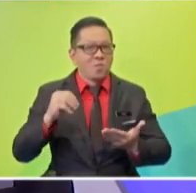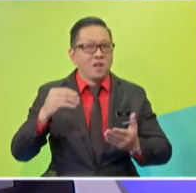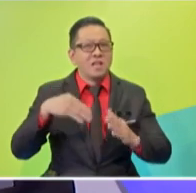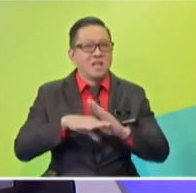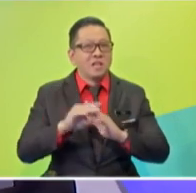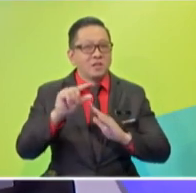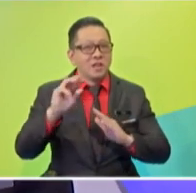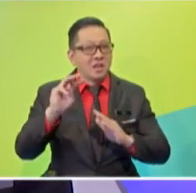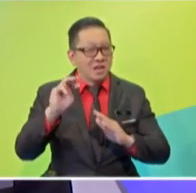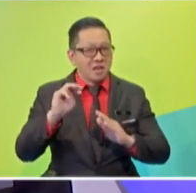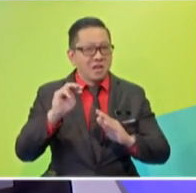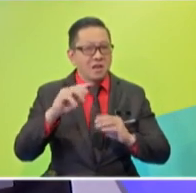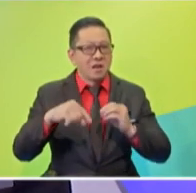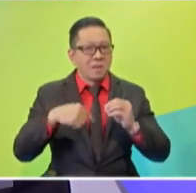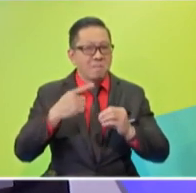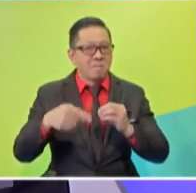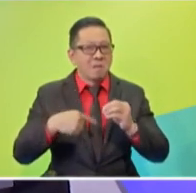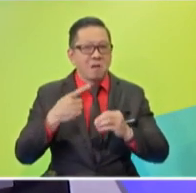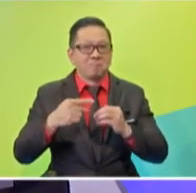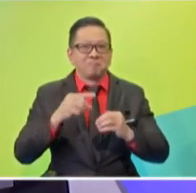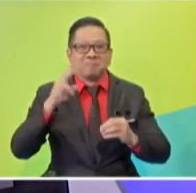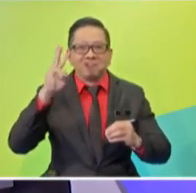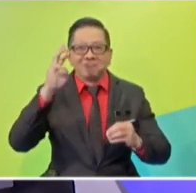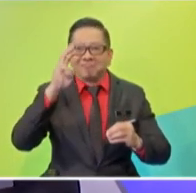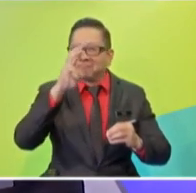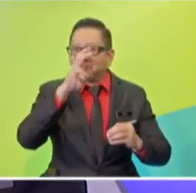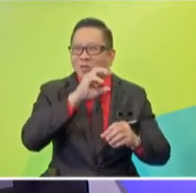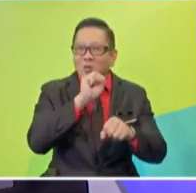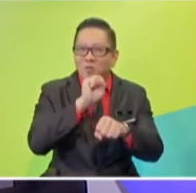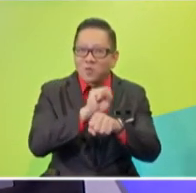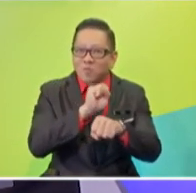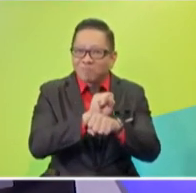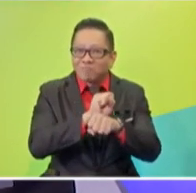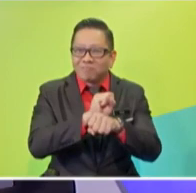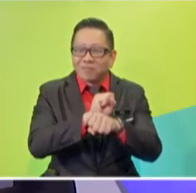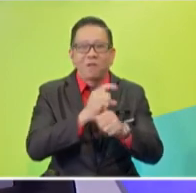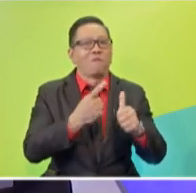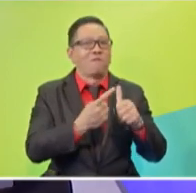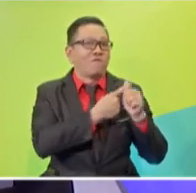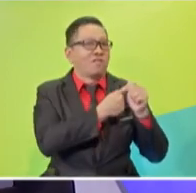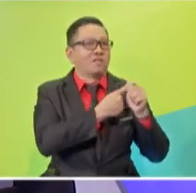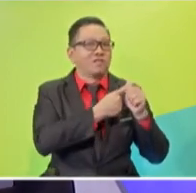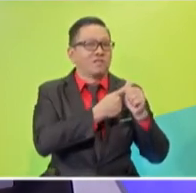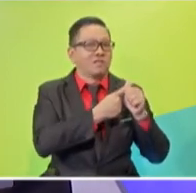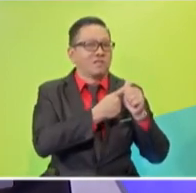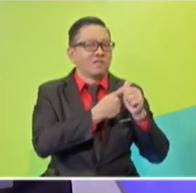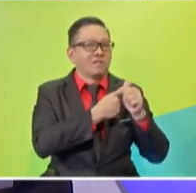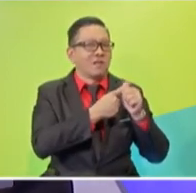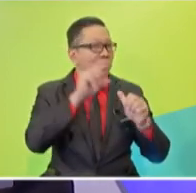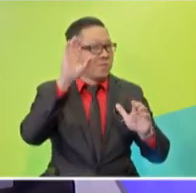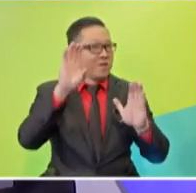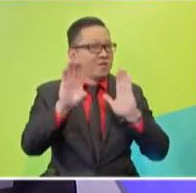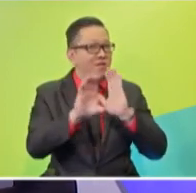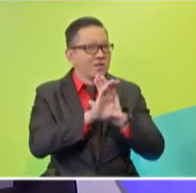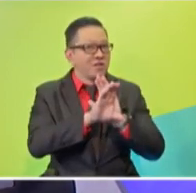at home, the unusual jobs. So are you ready? Okay. So the first one, take a look at the picture. It's